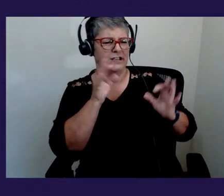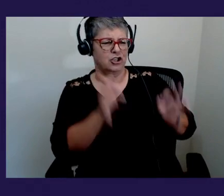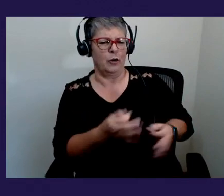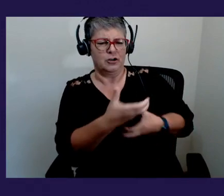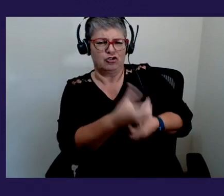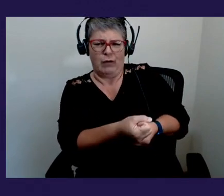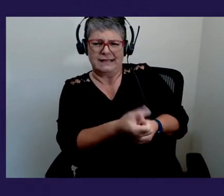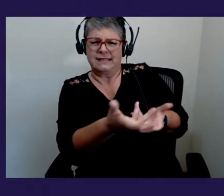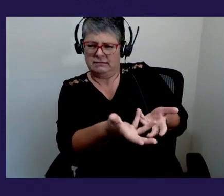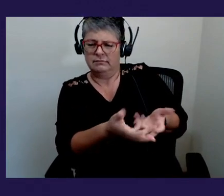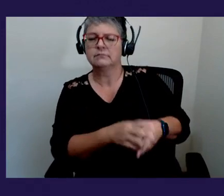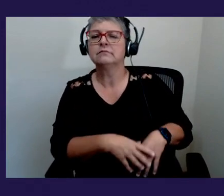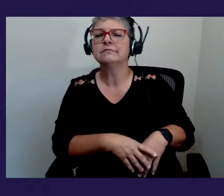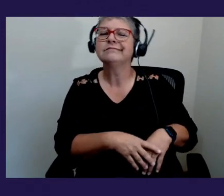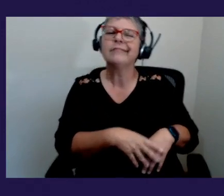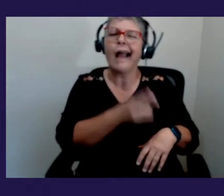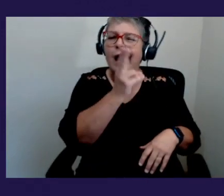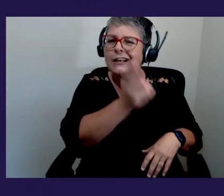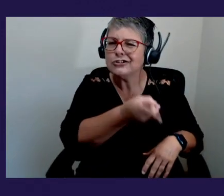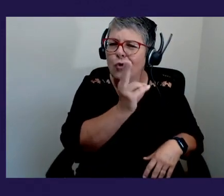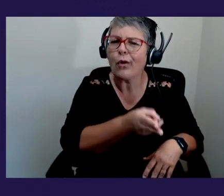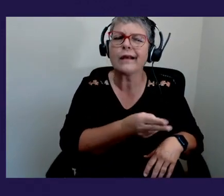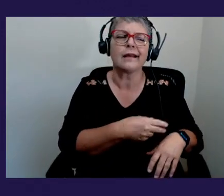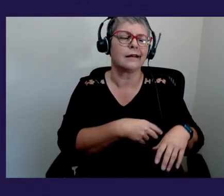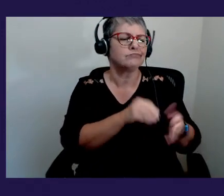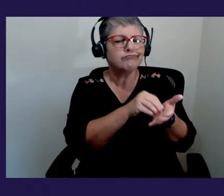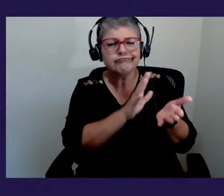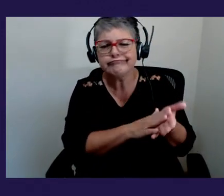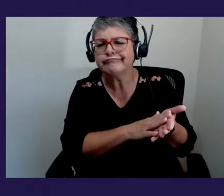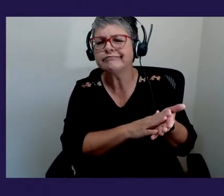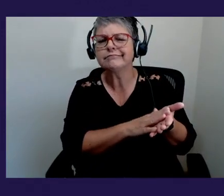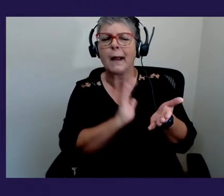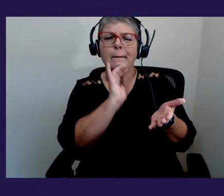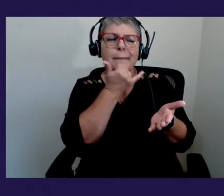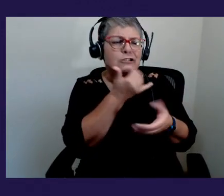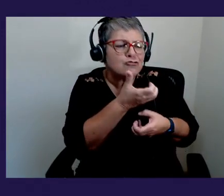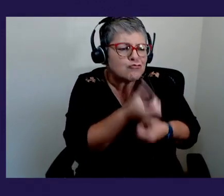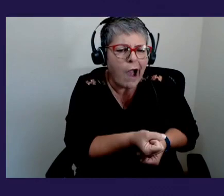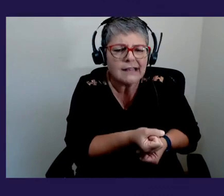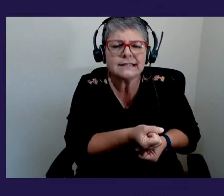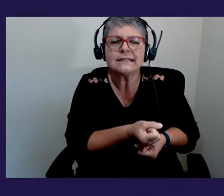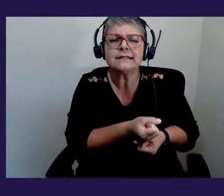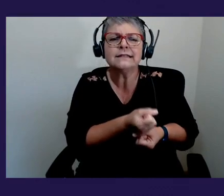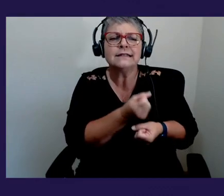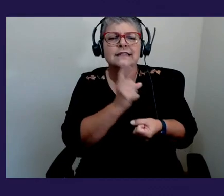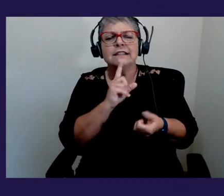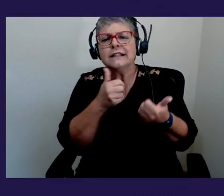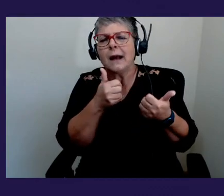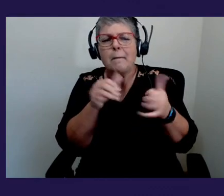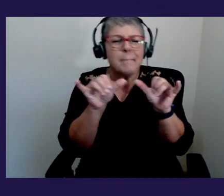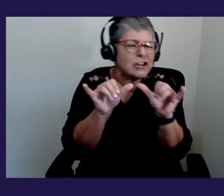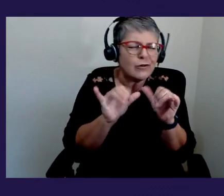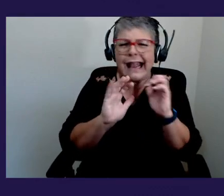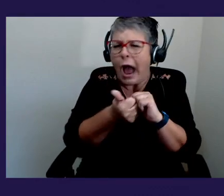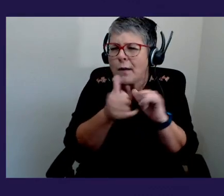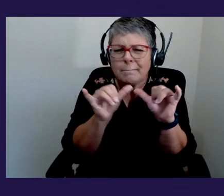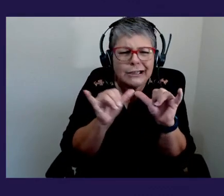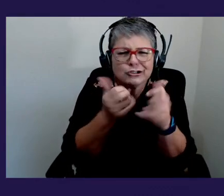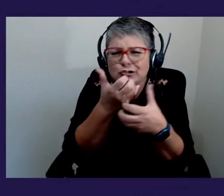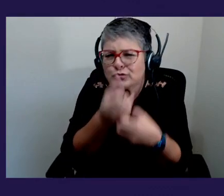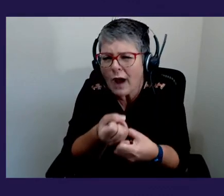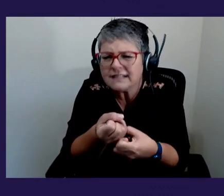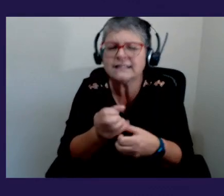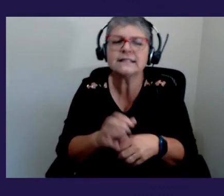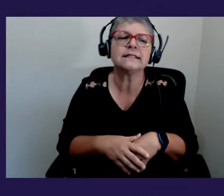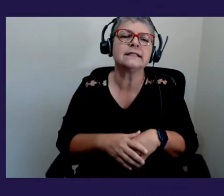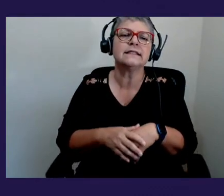the historical roots of mistrust, the challenges defining and measuring trust, and what does it